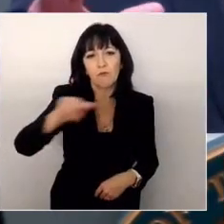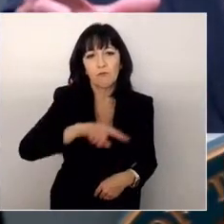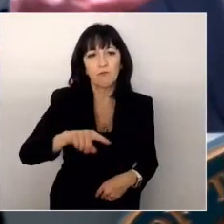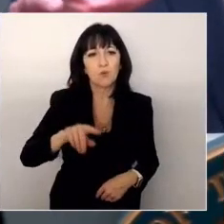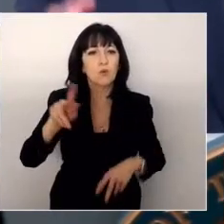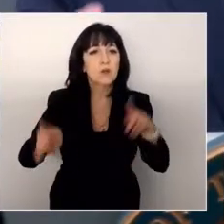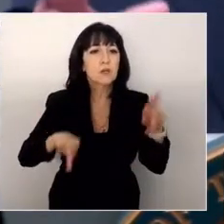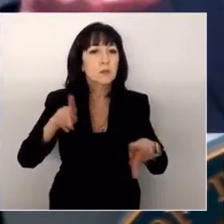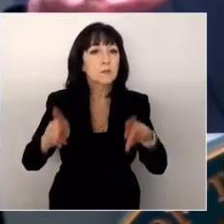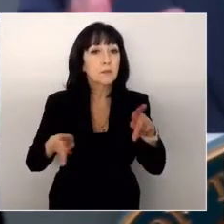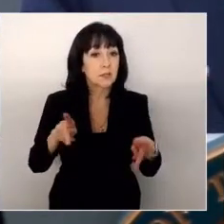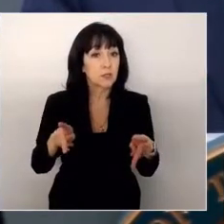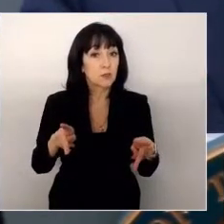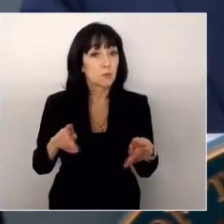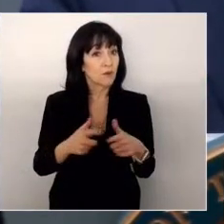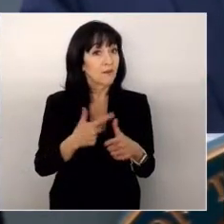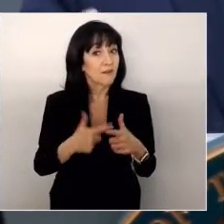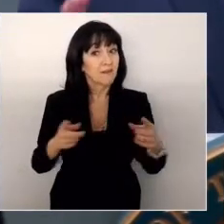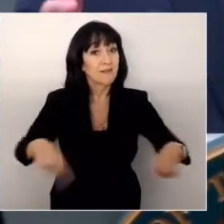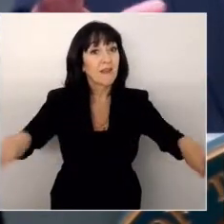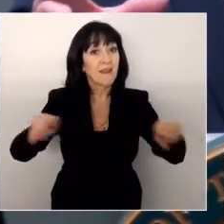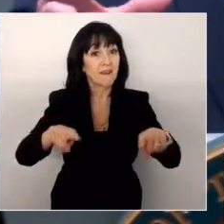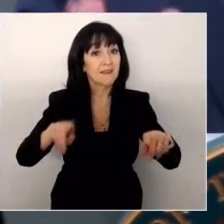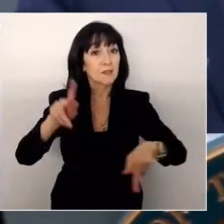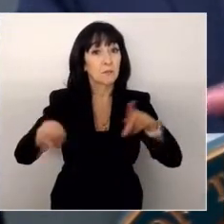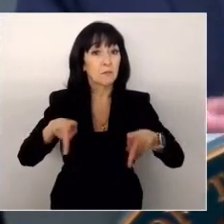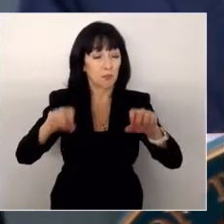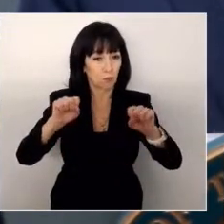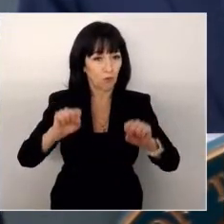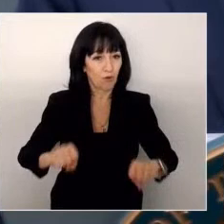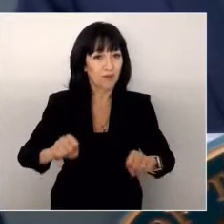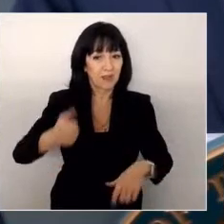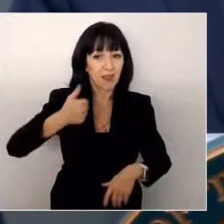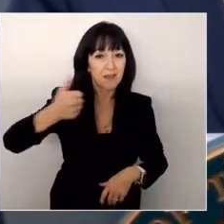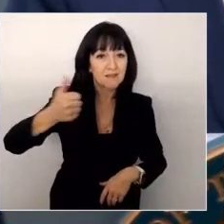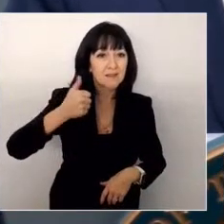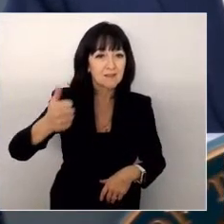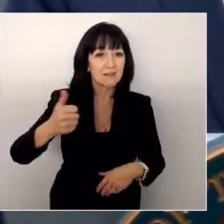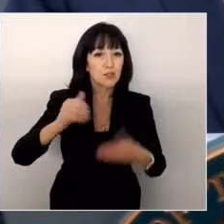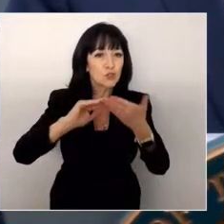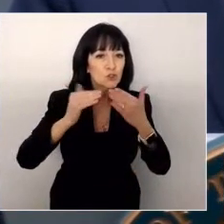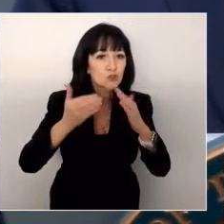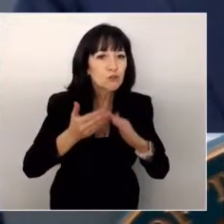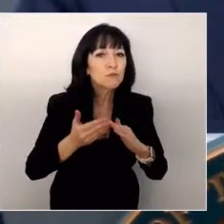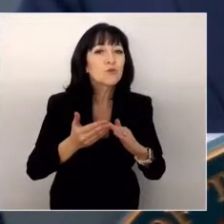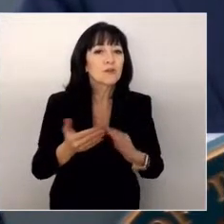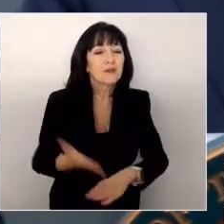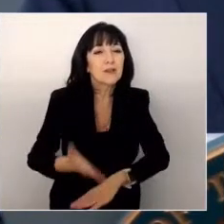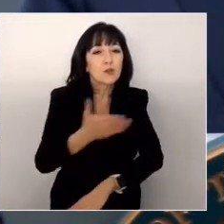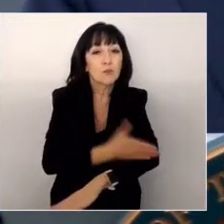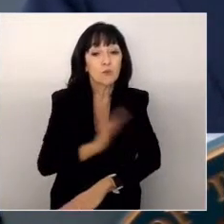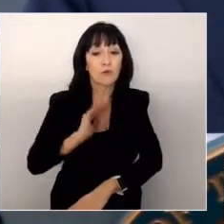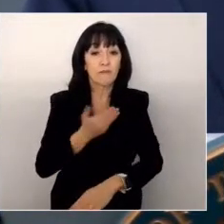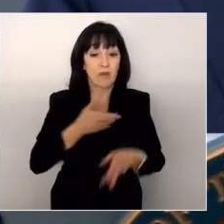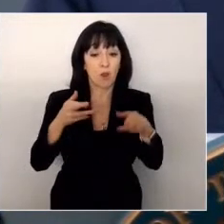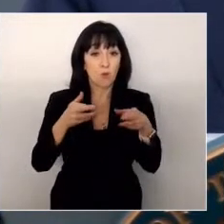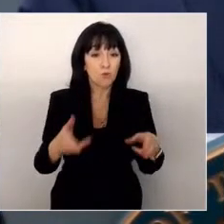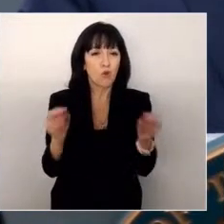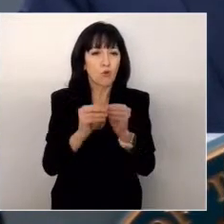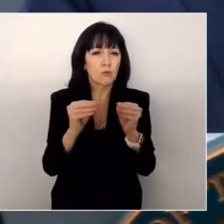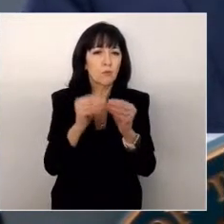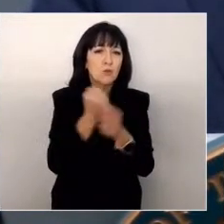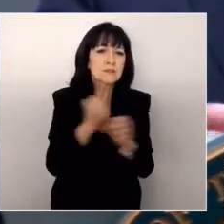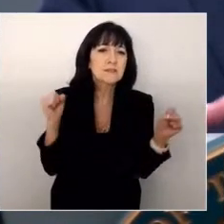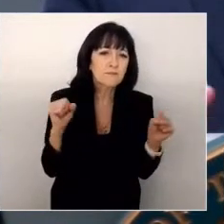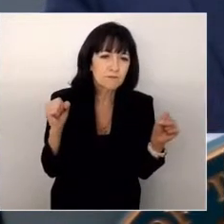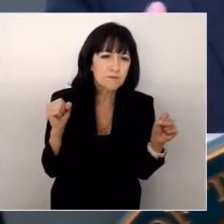commutes shorter, improve safety on our roads, and prepare Delaware for the future. We're